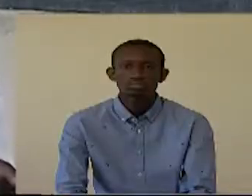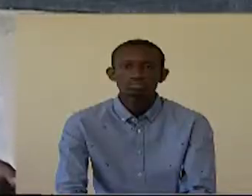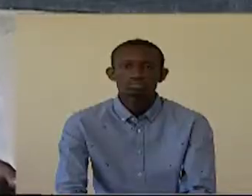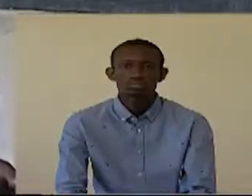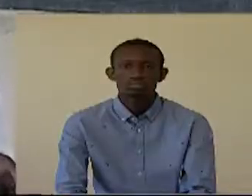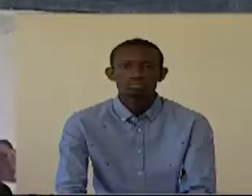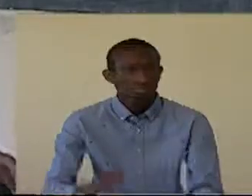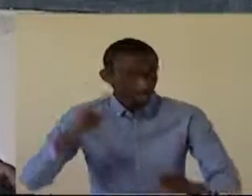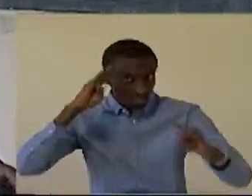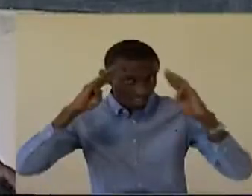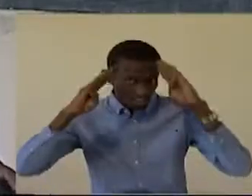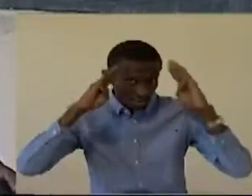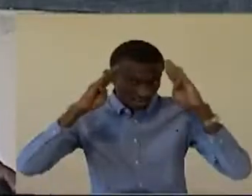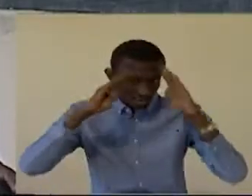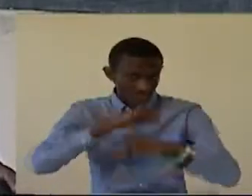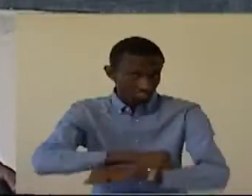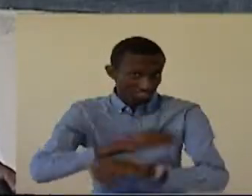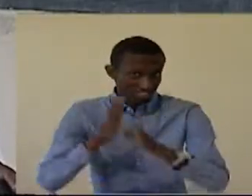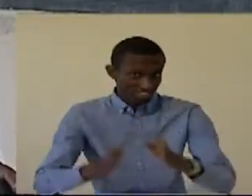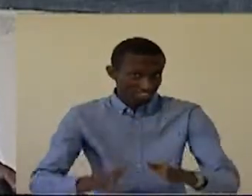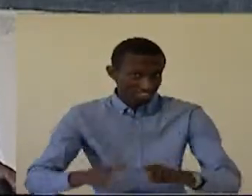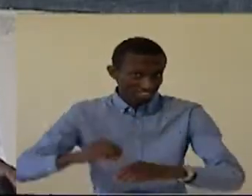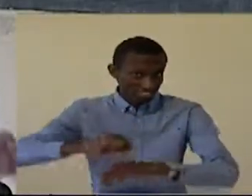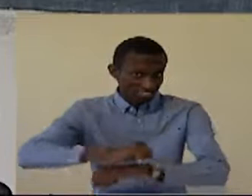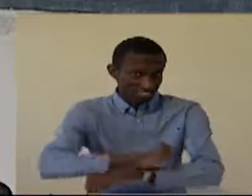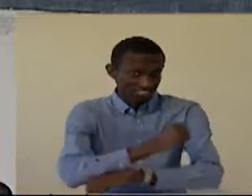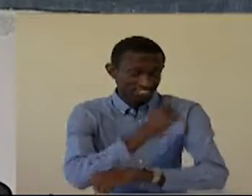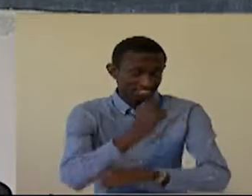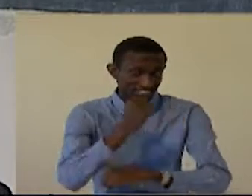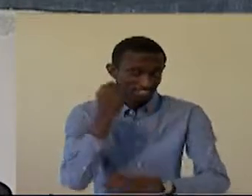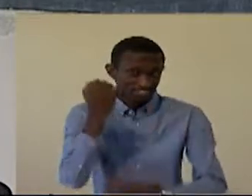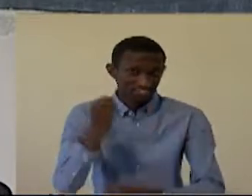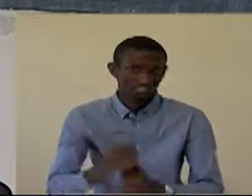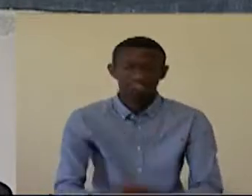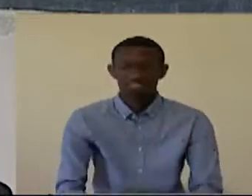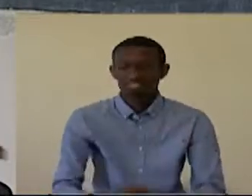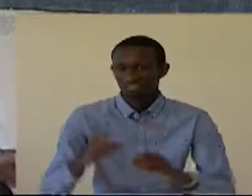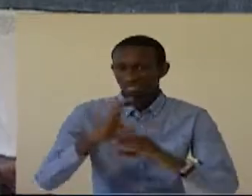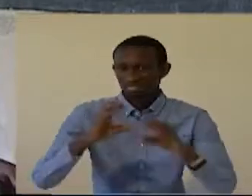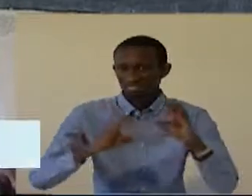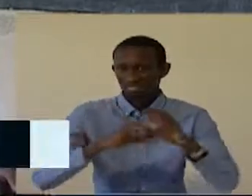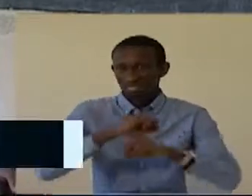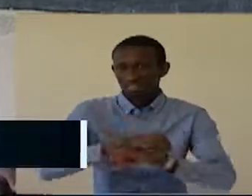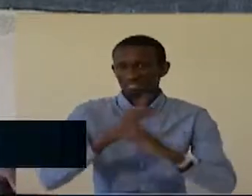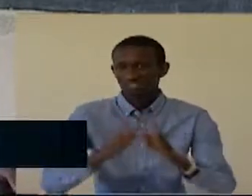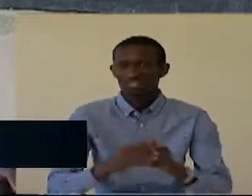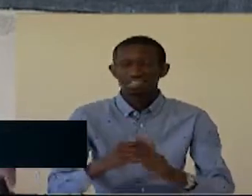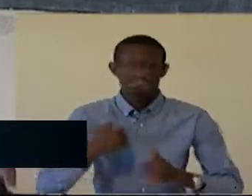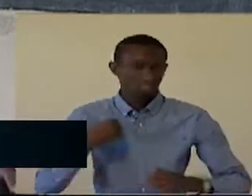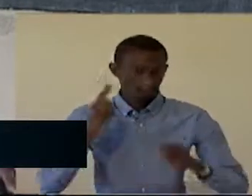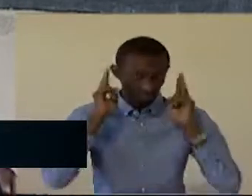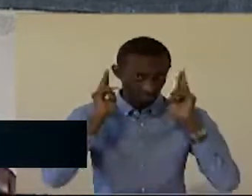Hello, Senior 5 chemistry students. I hope you are all doing well. This is Teacher